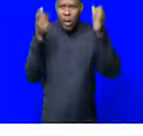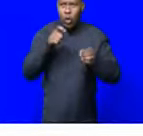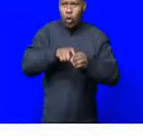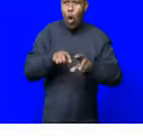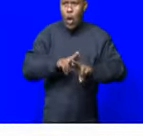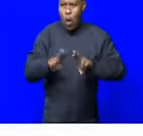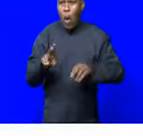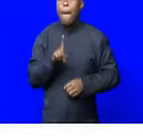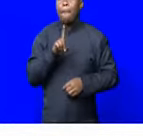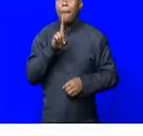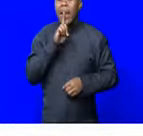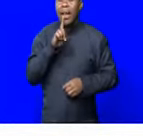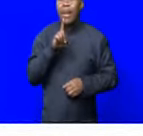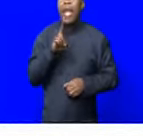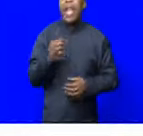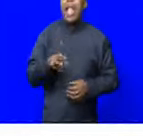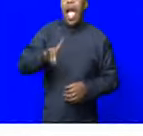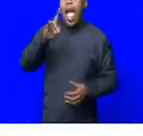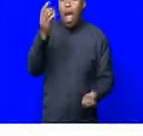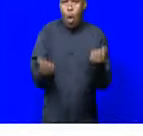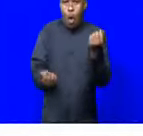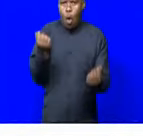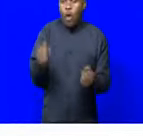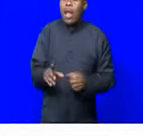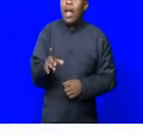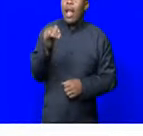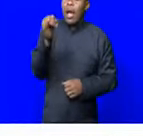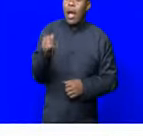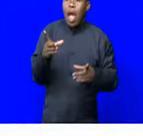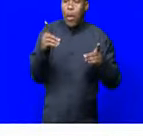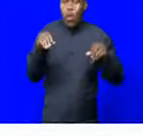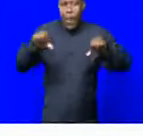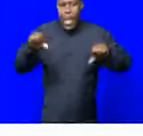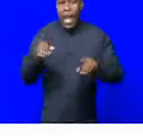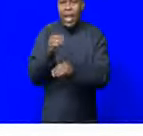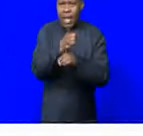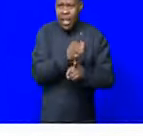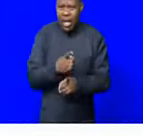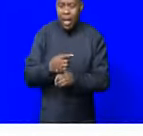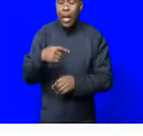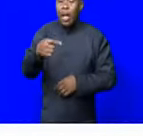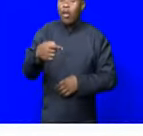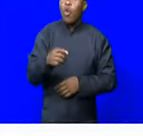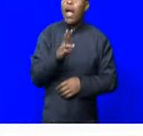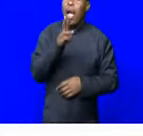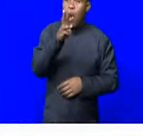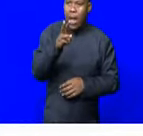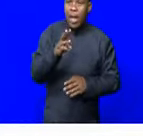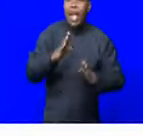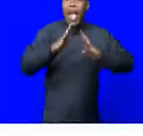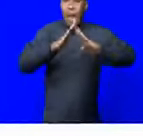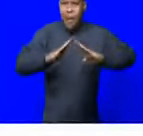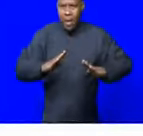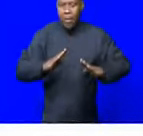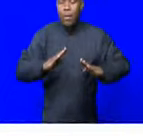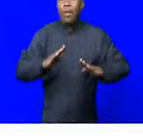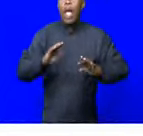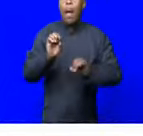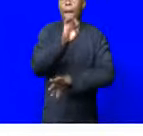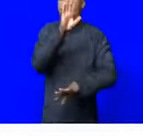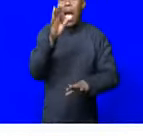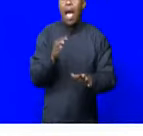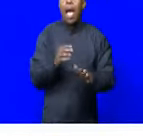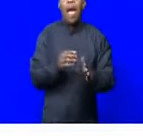the ongoing case at the High Court. The statement is by the Ministerial Communications Officer Mlanvo